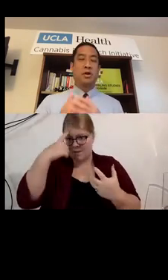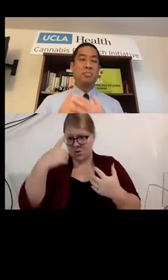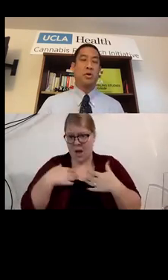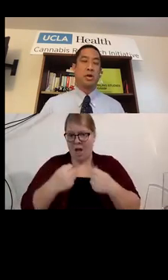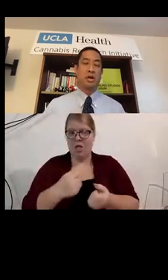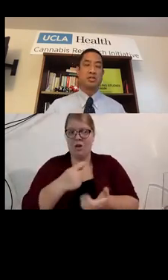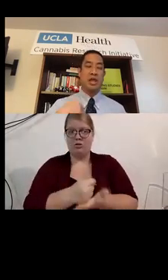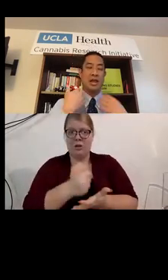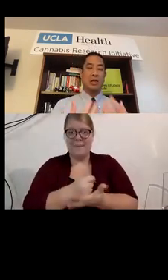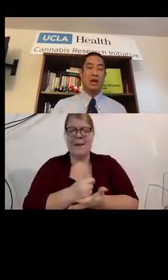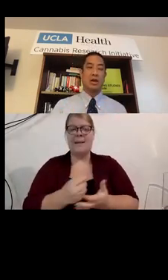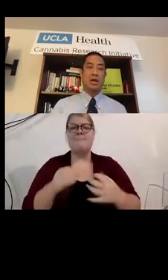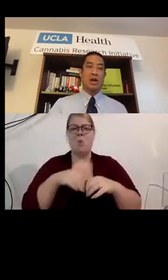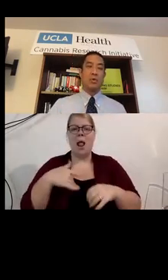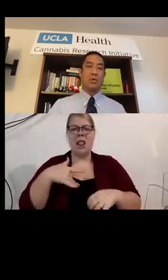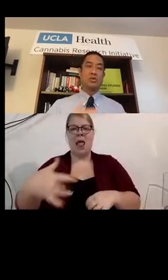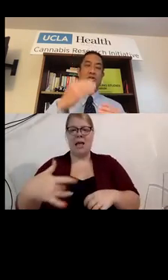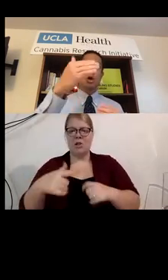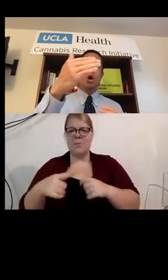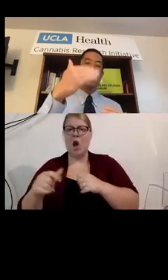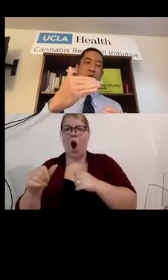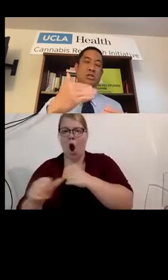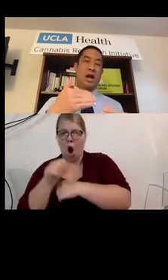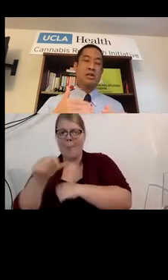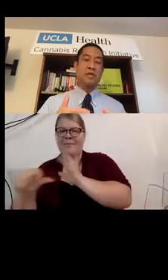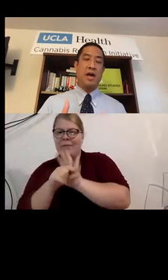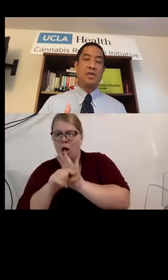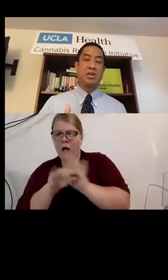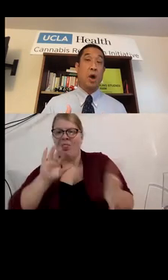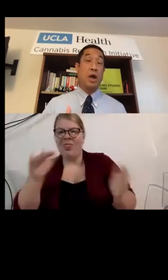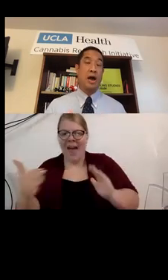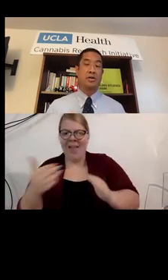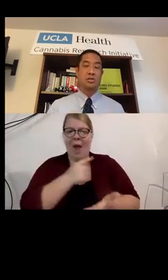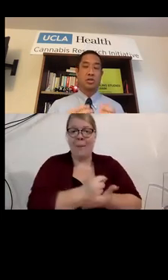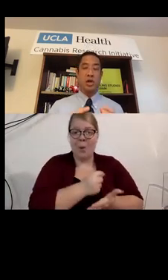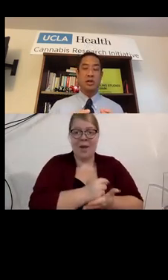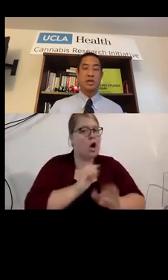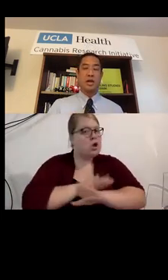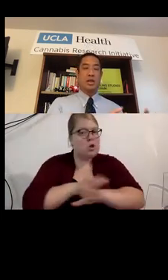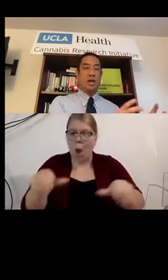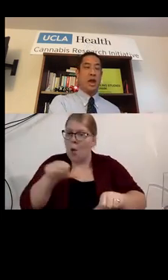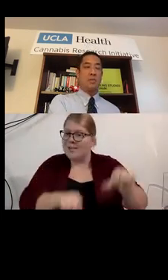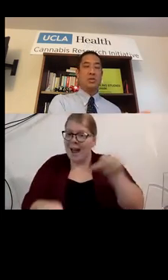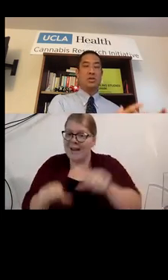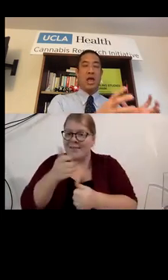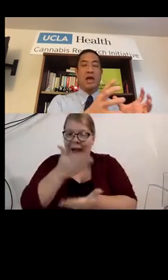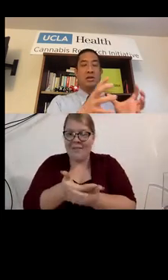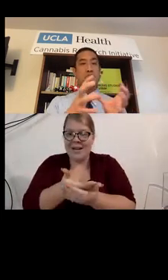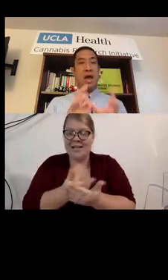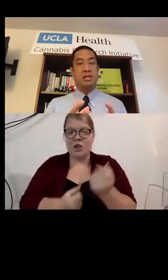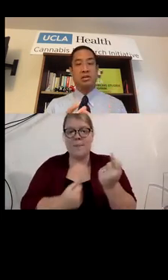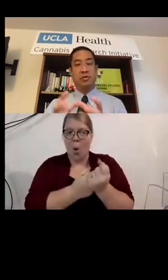than therapeutic. And I'll say that again. In other words, there is no clear scientific evidence right now to suggest that cannabis